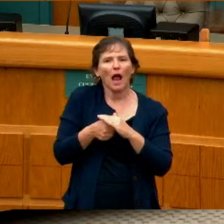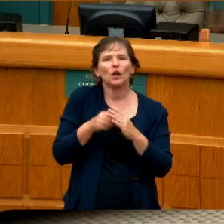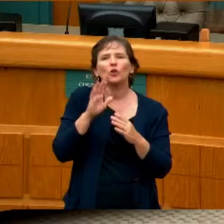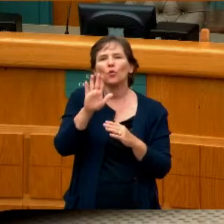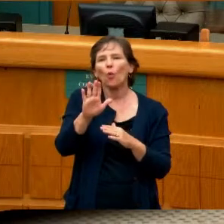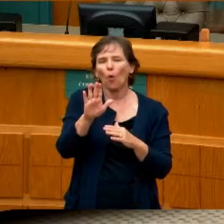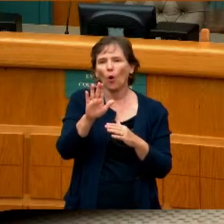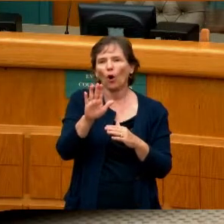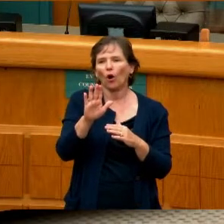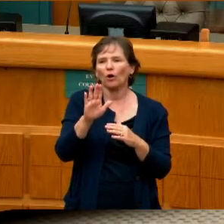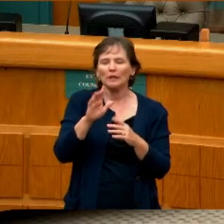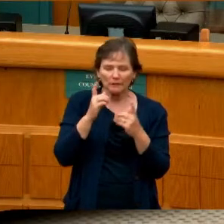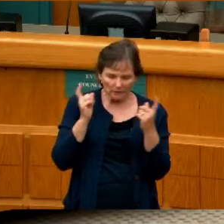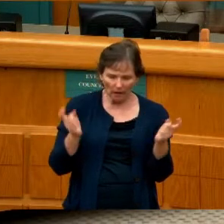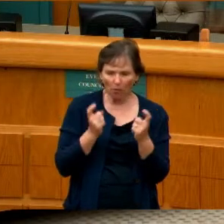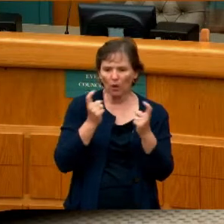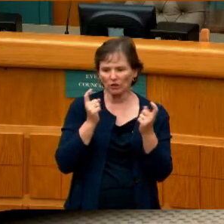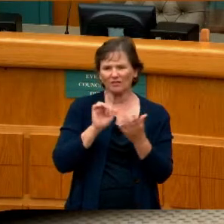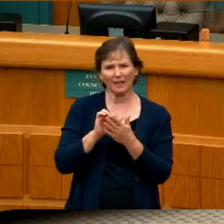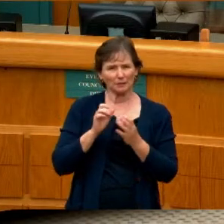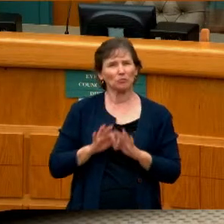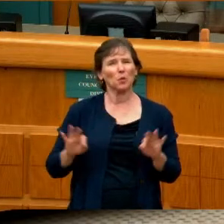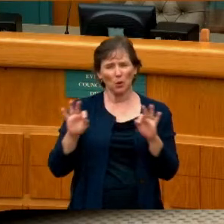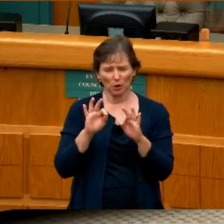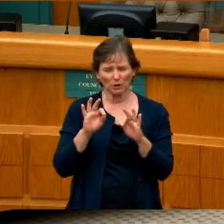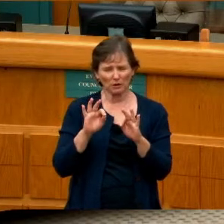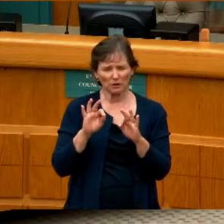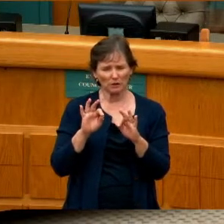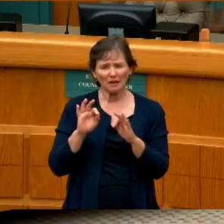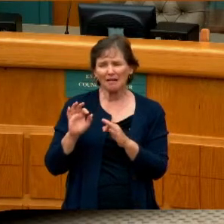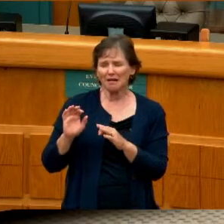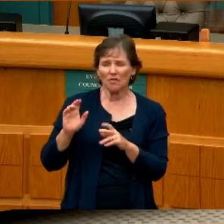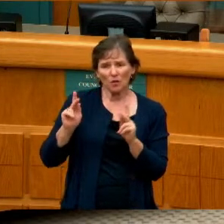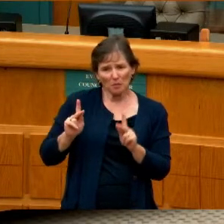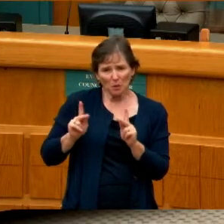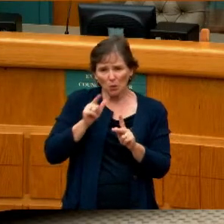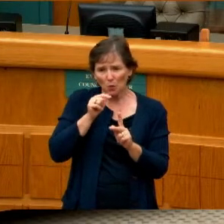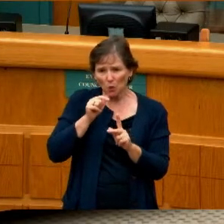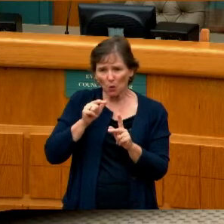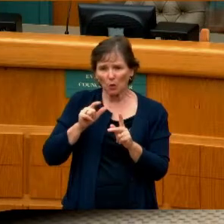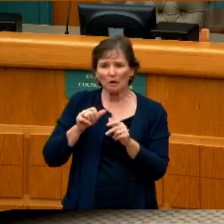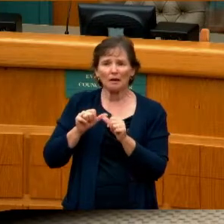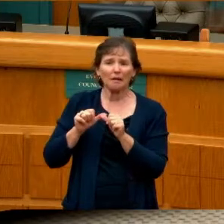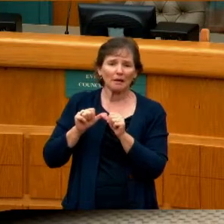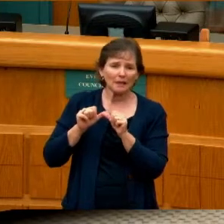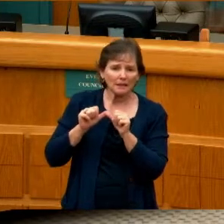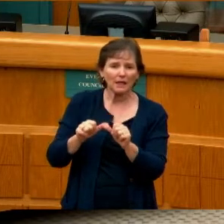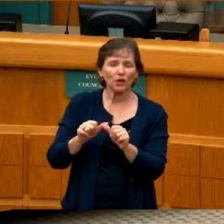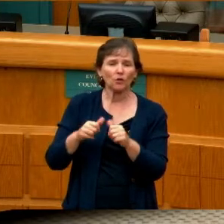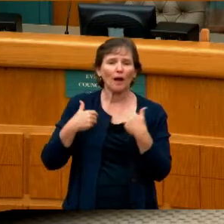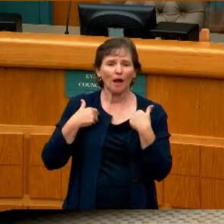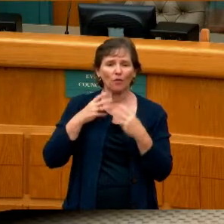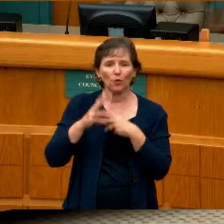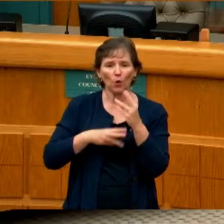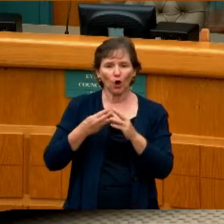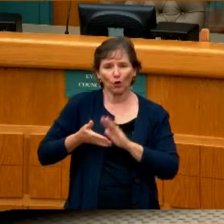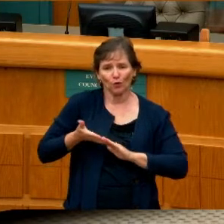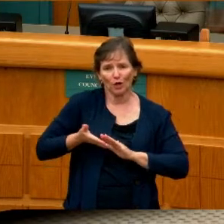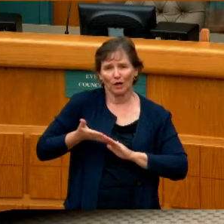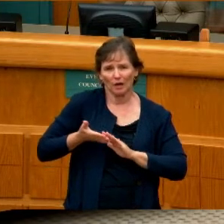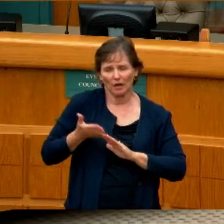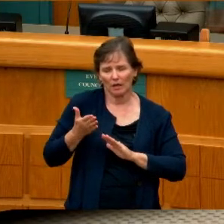are what thanks and giving are all about, and they deserve our thanks today and every